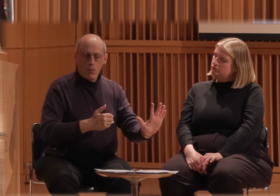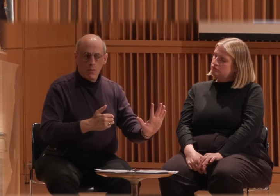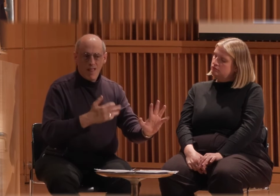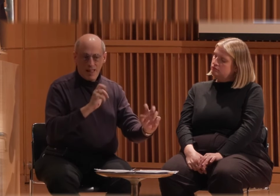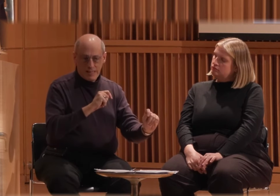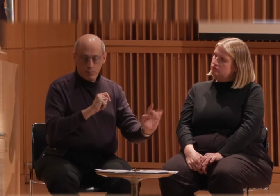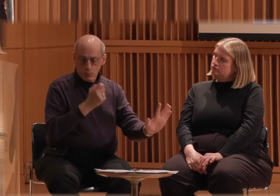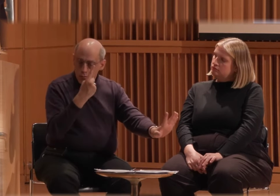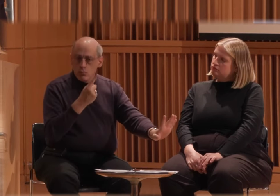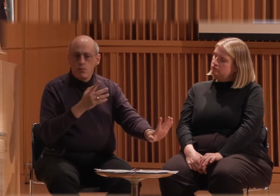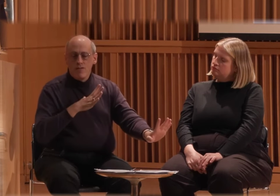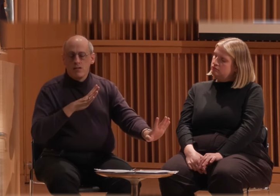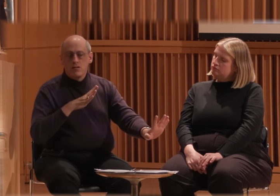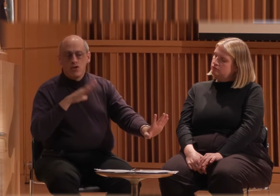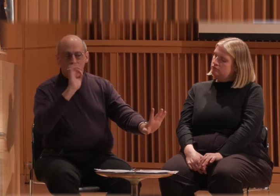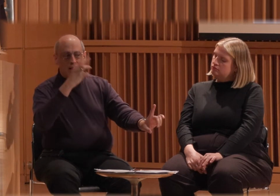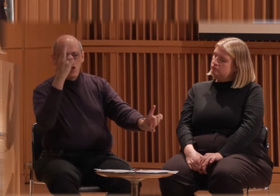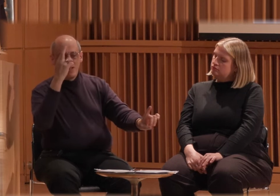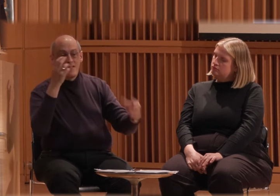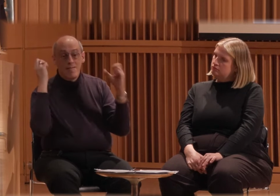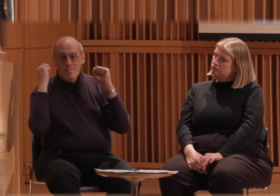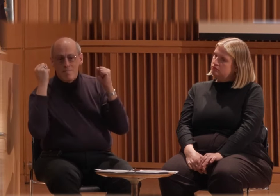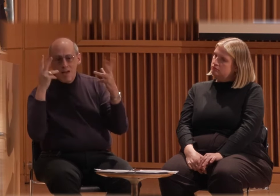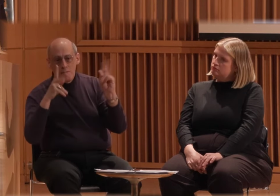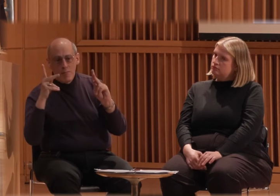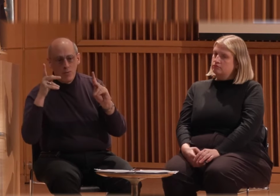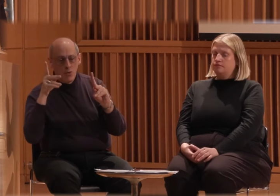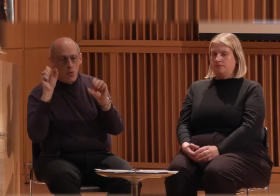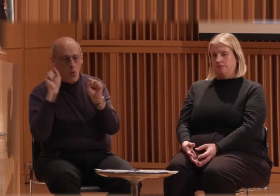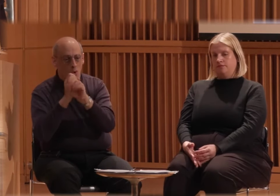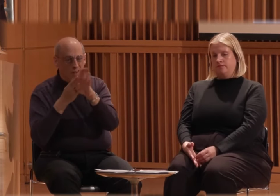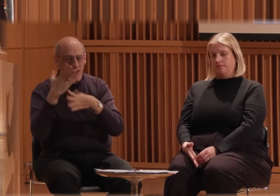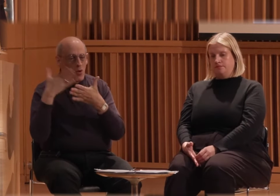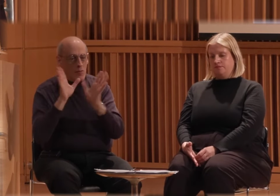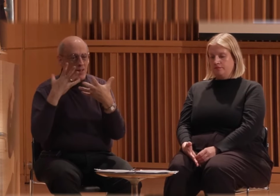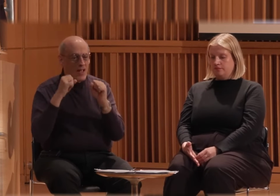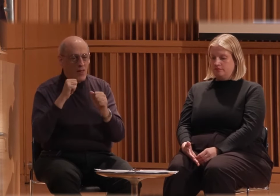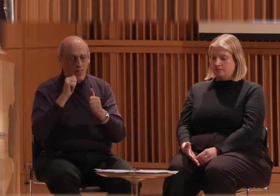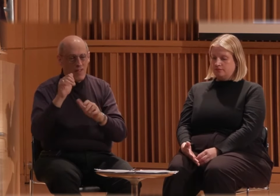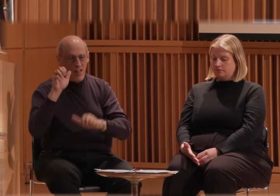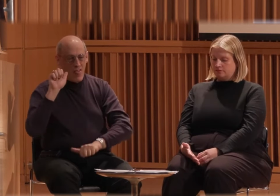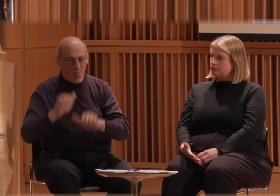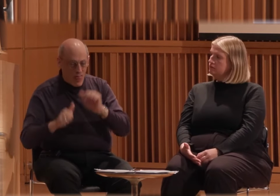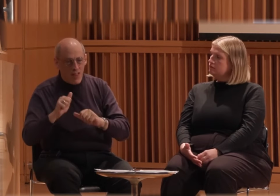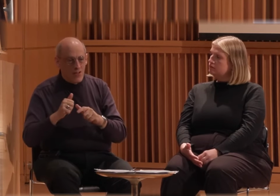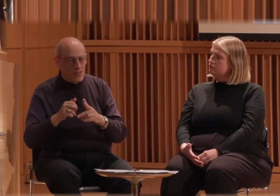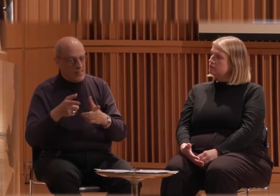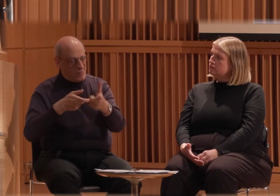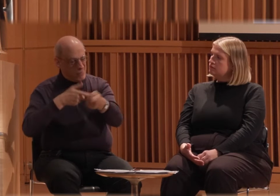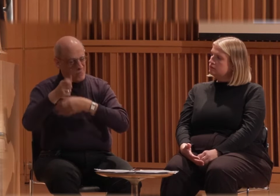all it's going to be. And so that is why a number of people in public health are uncomfortable with teasing out the